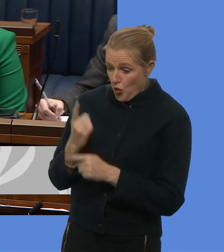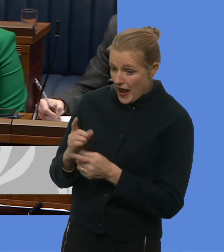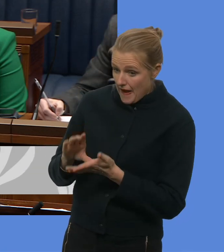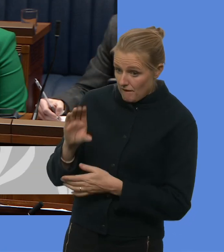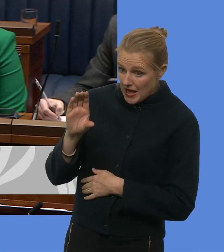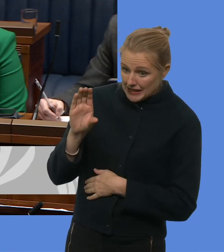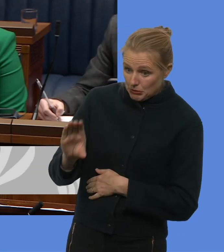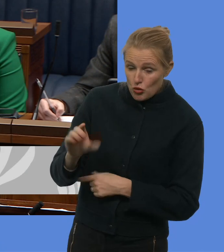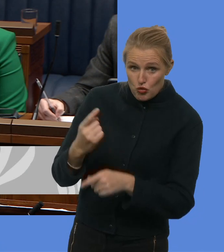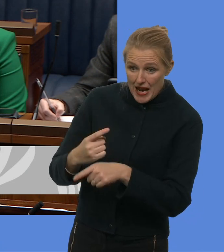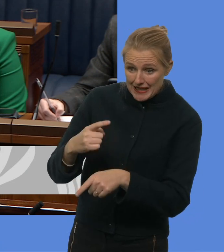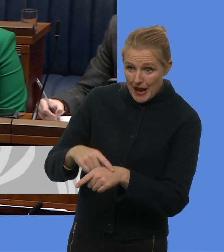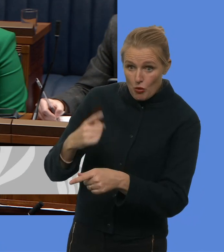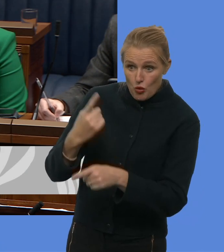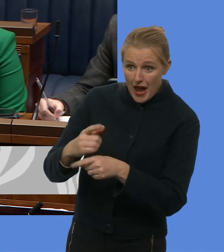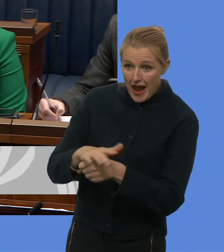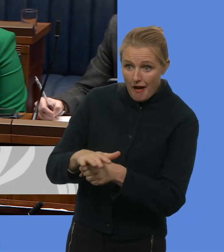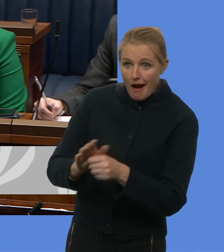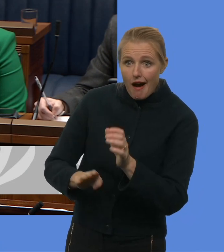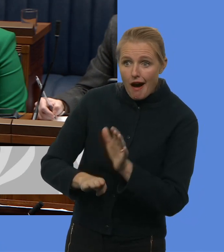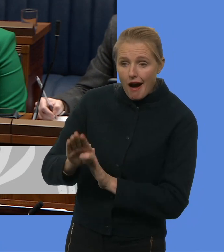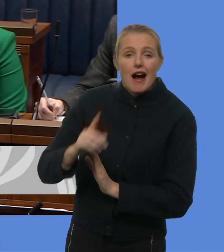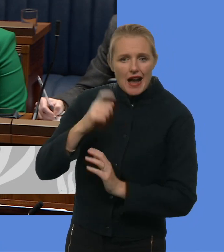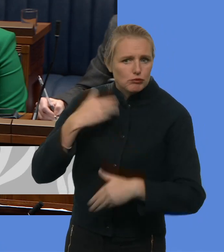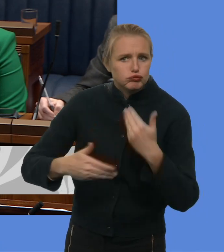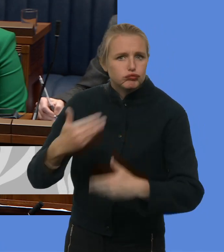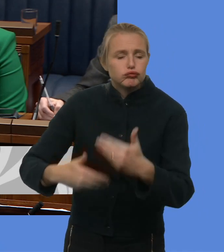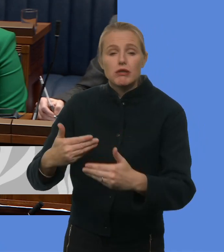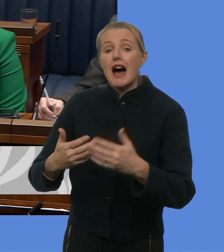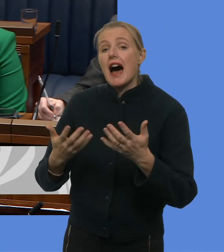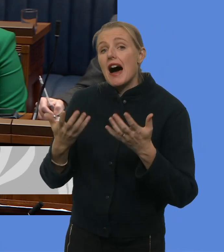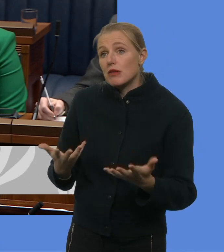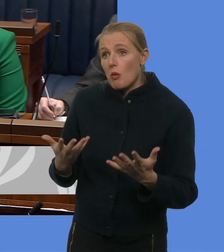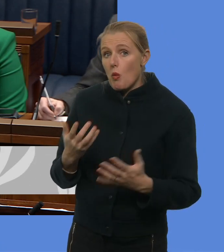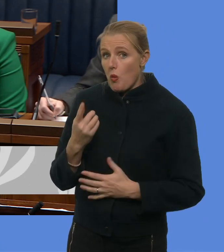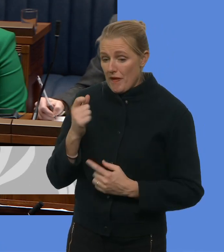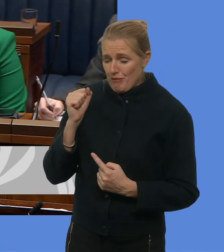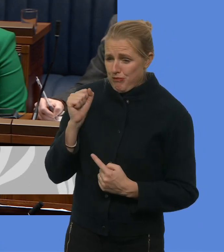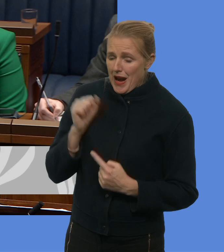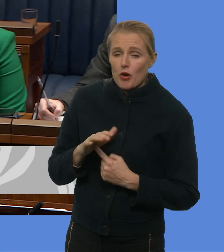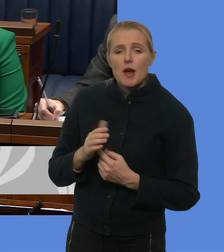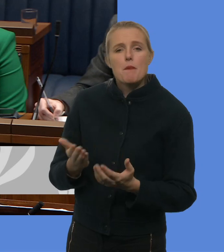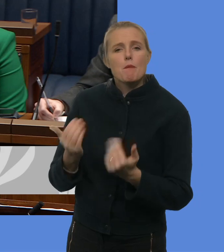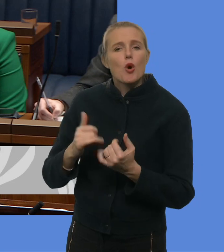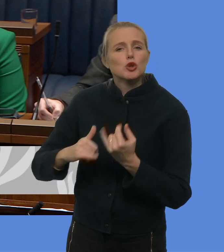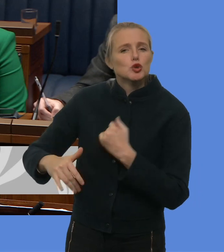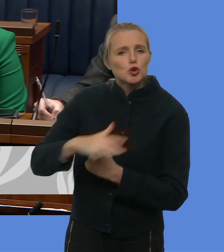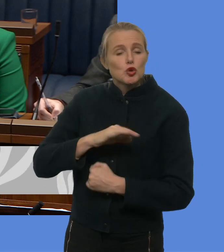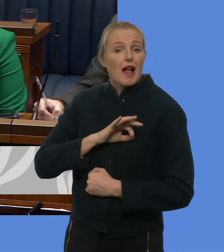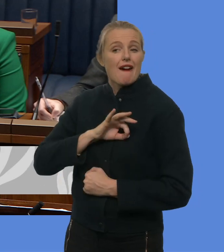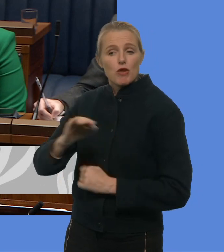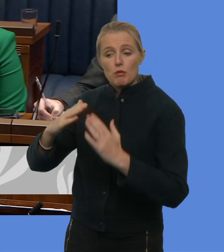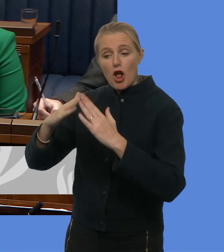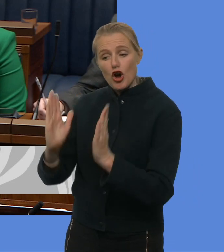that potential. We've got a key priority to build more social and affordable housing. We are only going to be able to do that if we fix our water